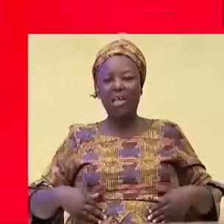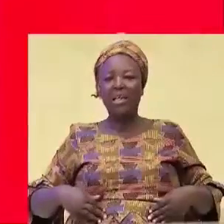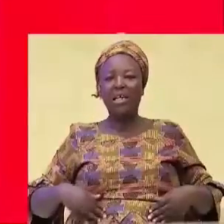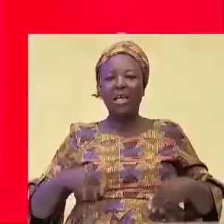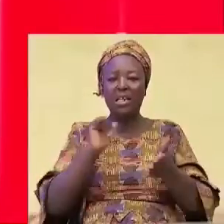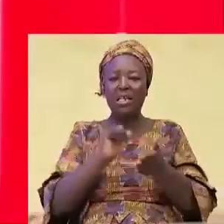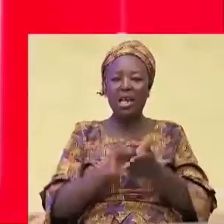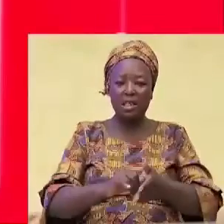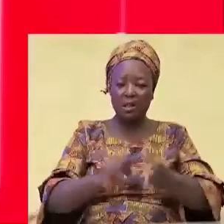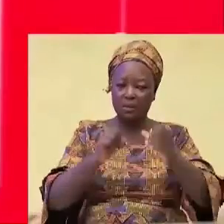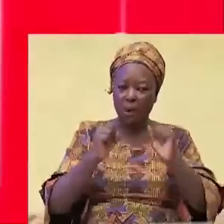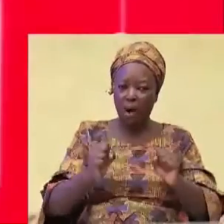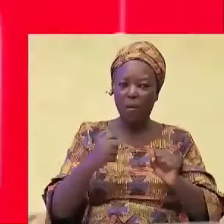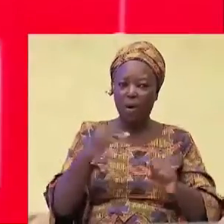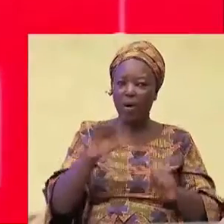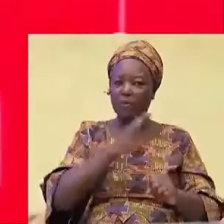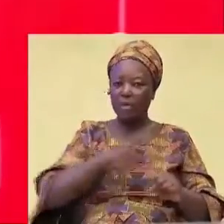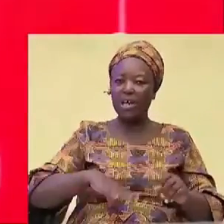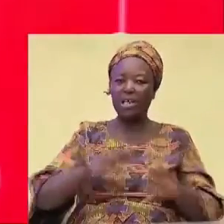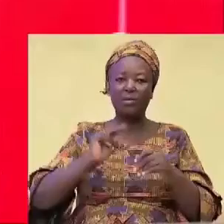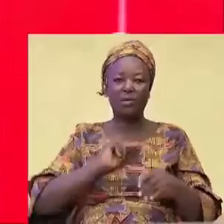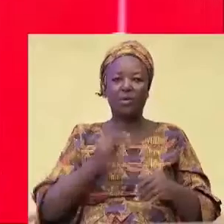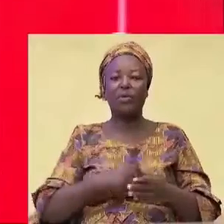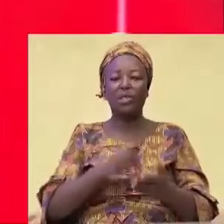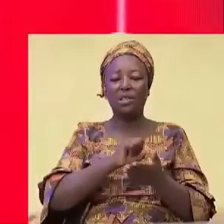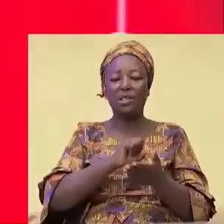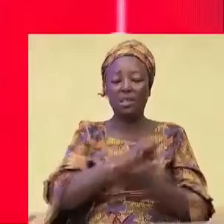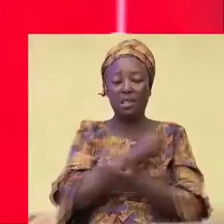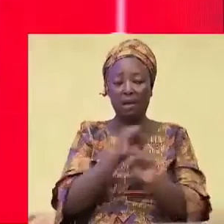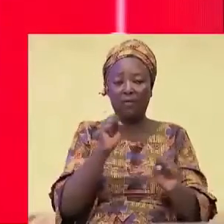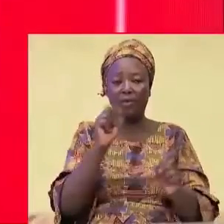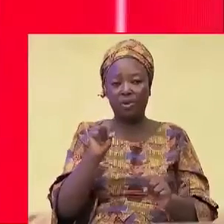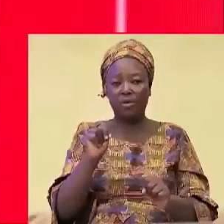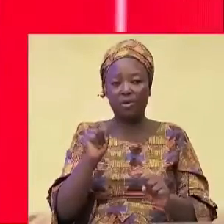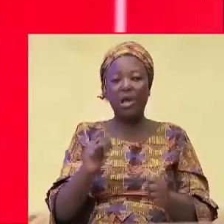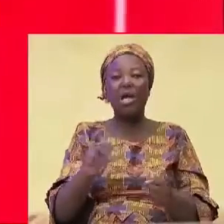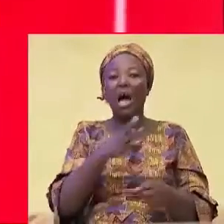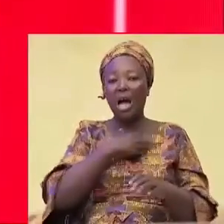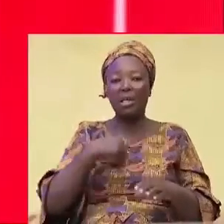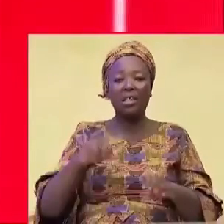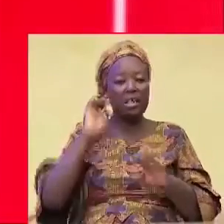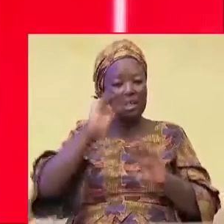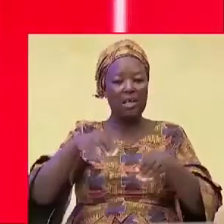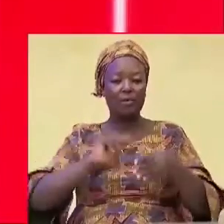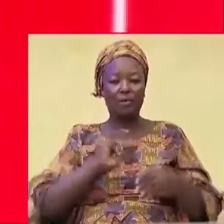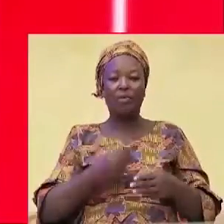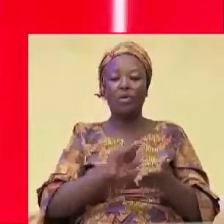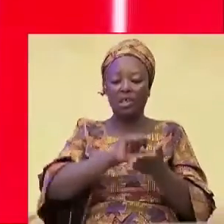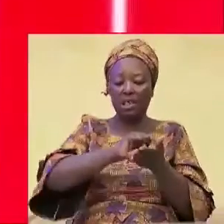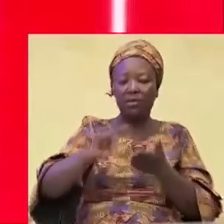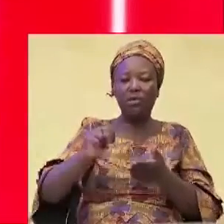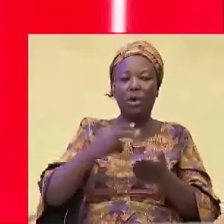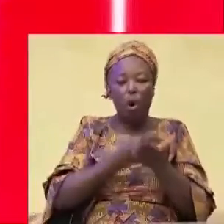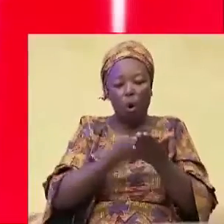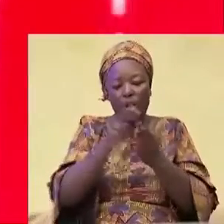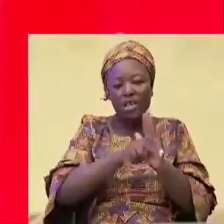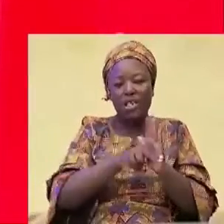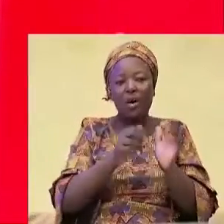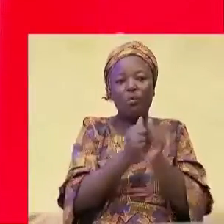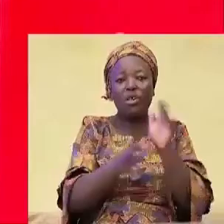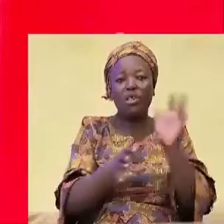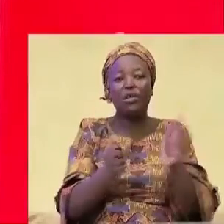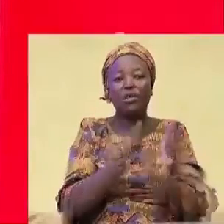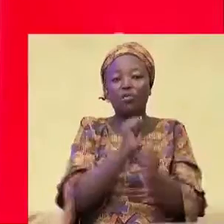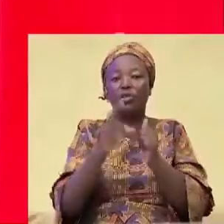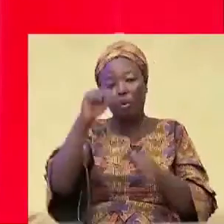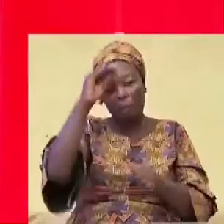strength, gives us salvation, gives us sanctification, holiness without which no man shall see the Lord, and gives